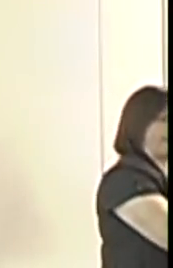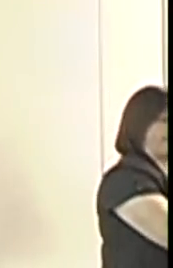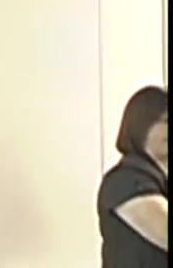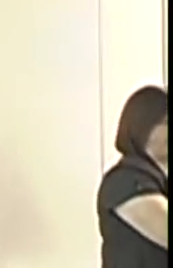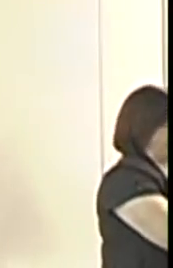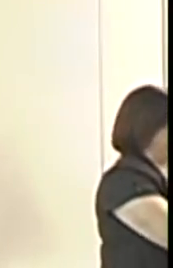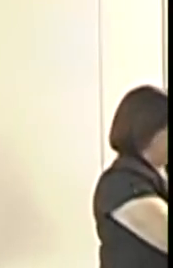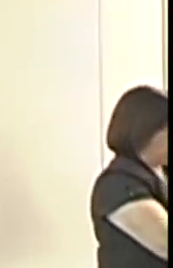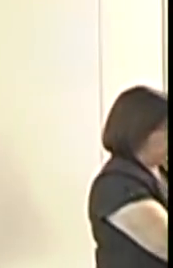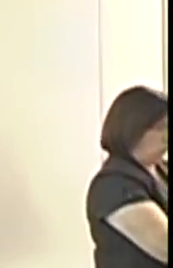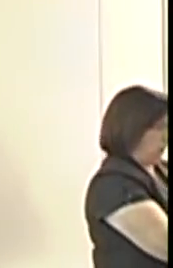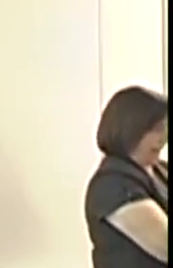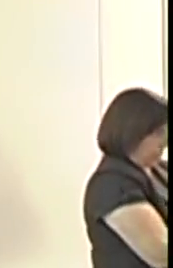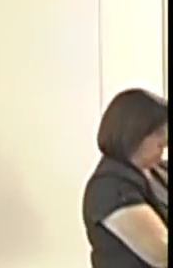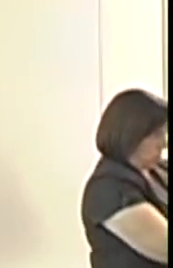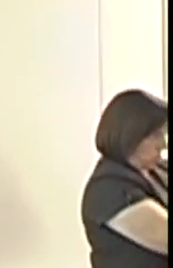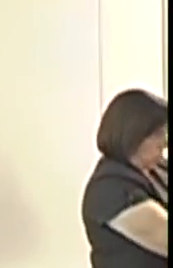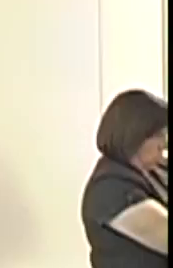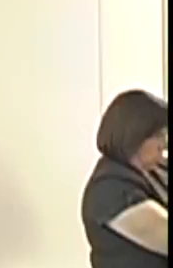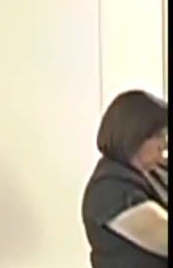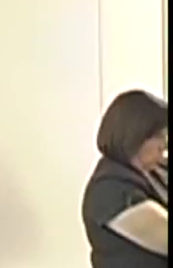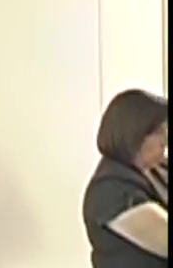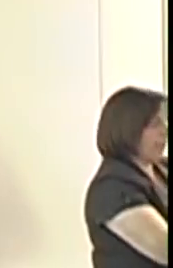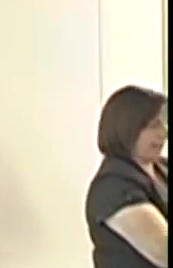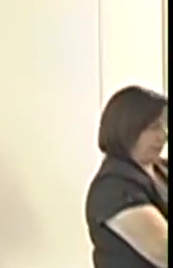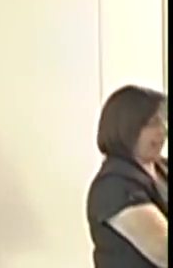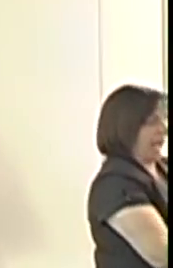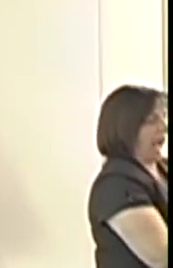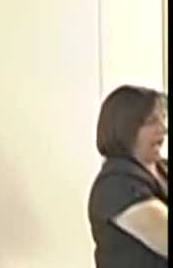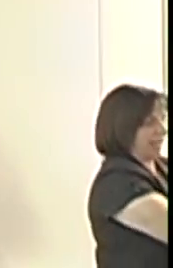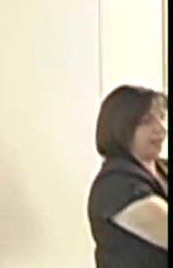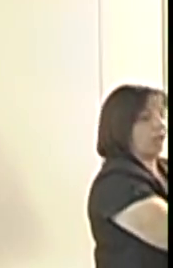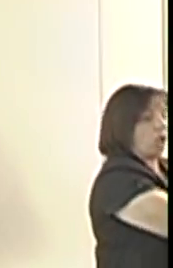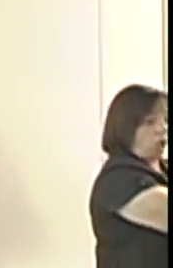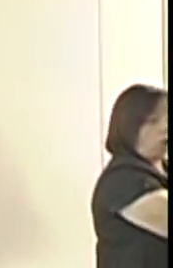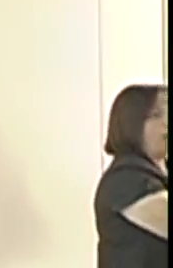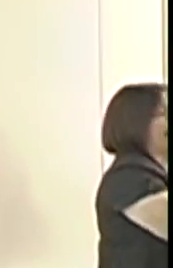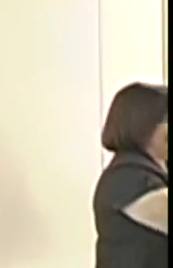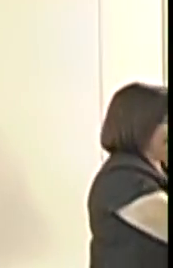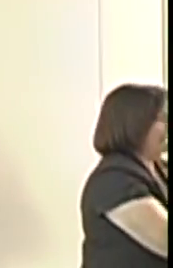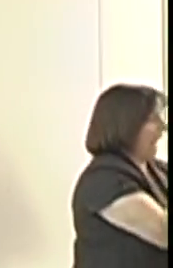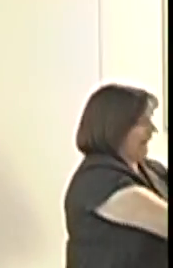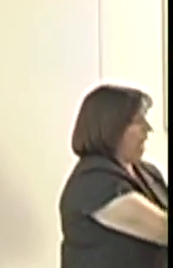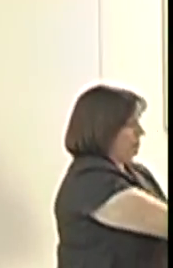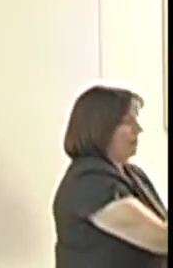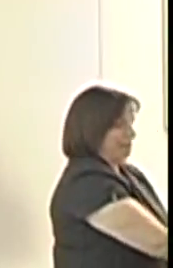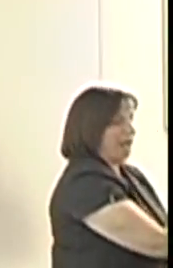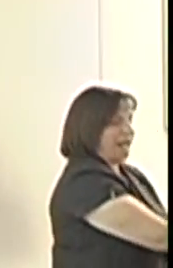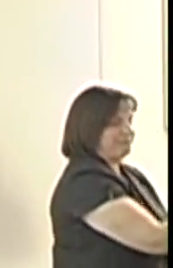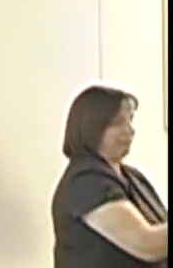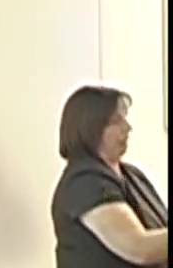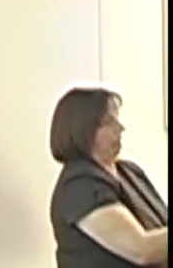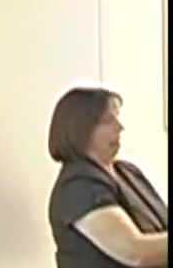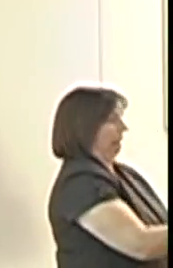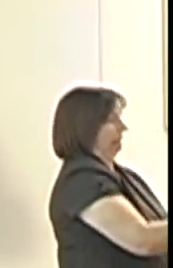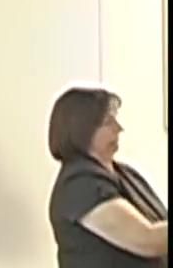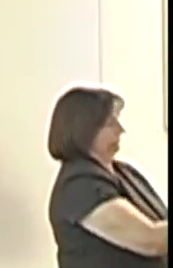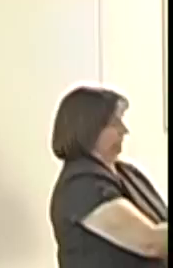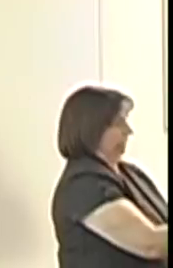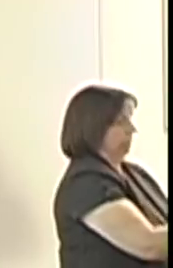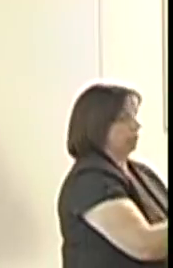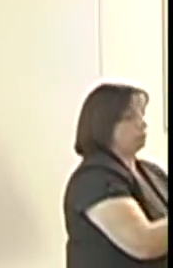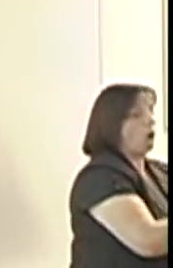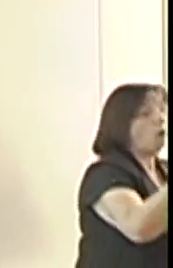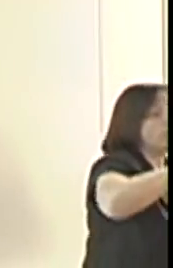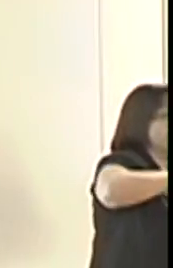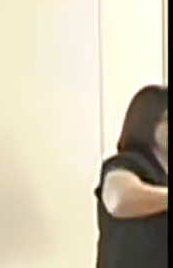hand, may contribute to making early signs recognizable. And so we got back to coming full circle. We said at the